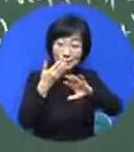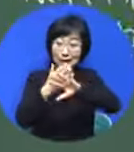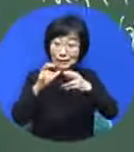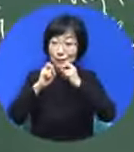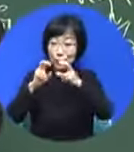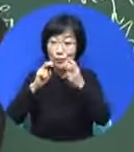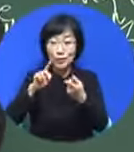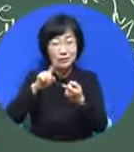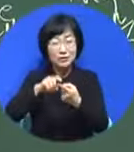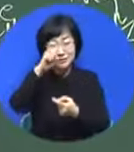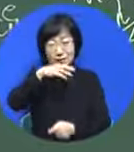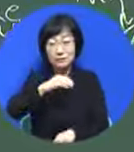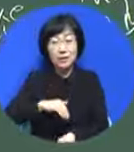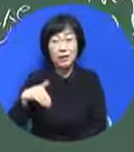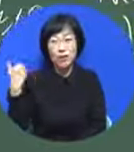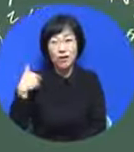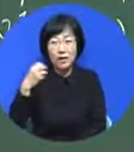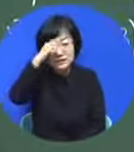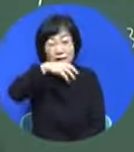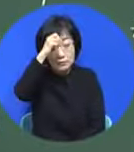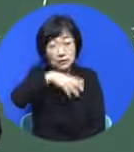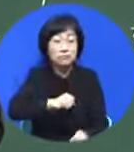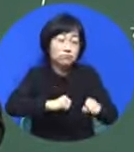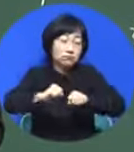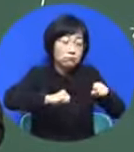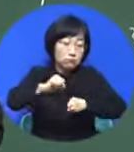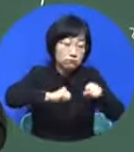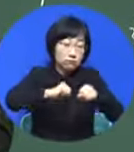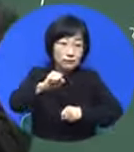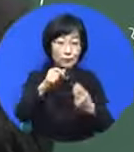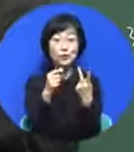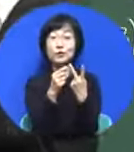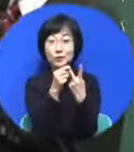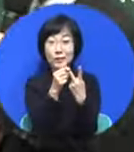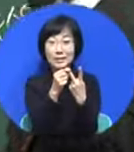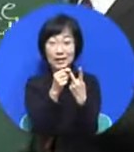Yes, they did missions, but they had no idea what they were doing.